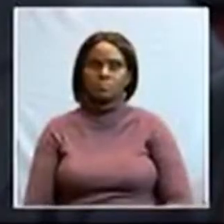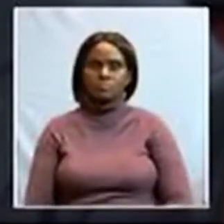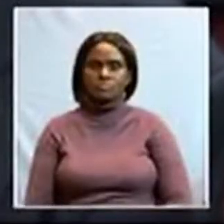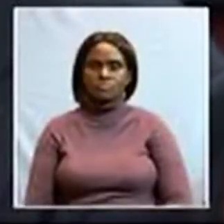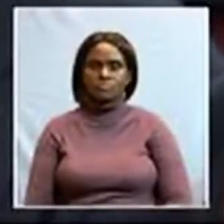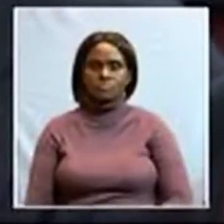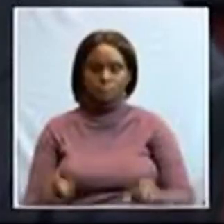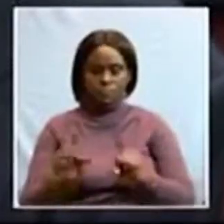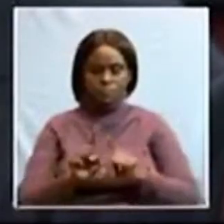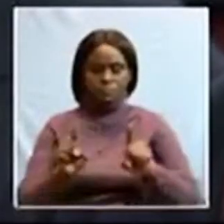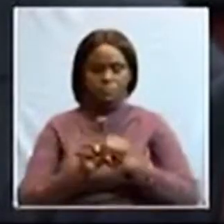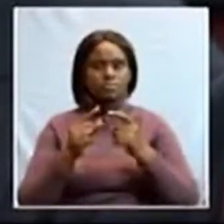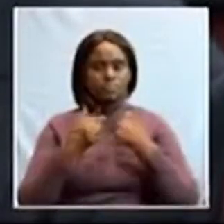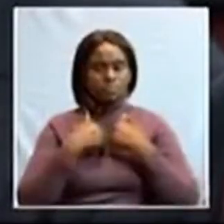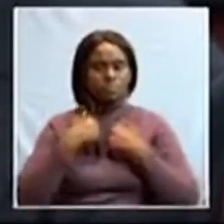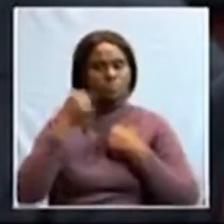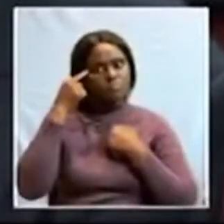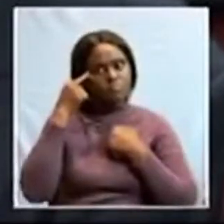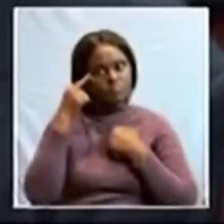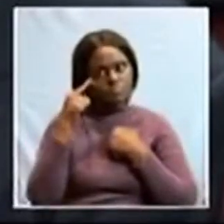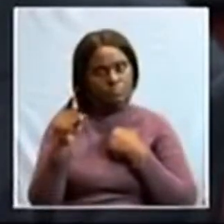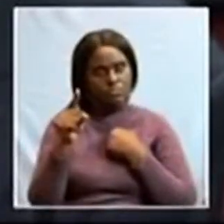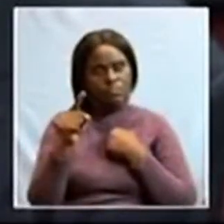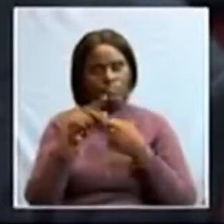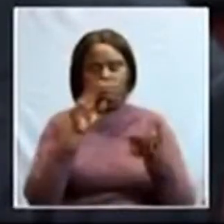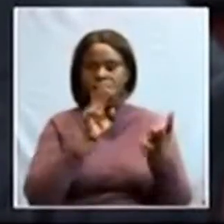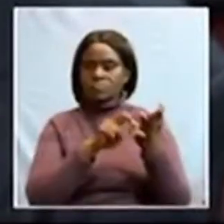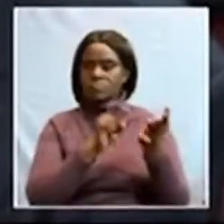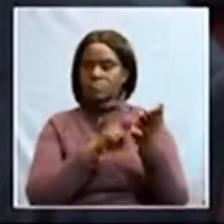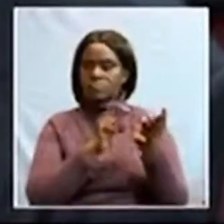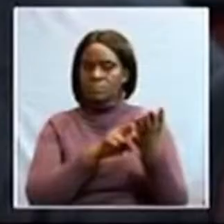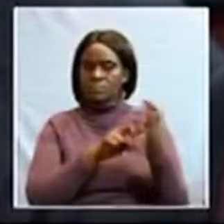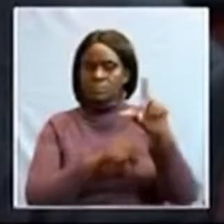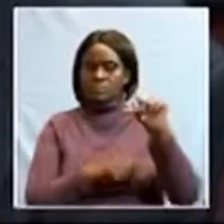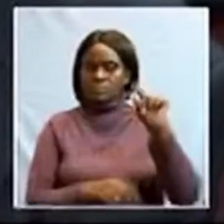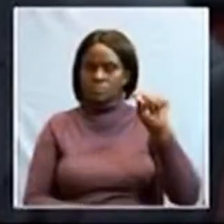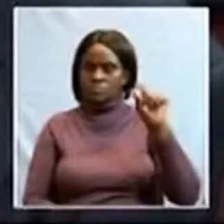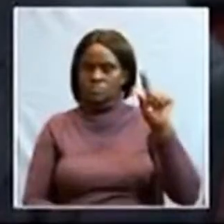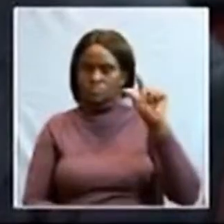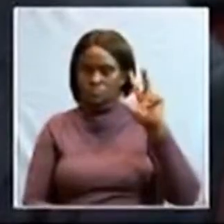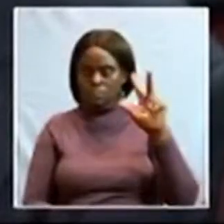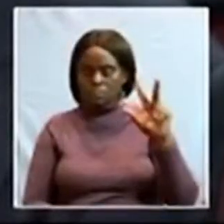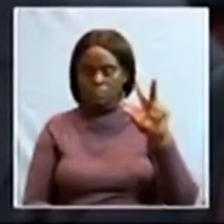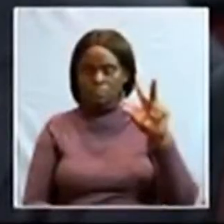Then there is also for November 2023,